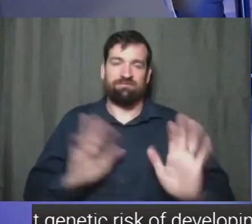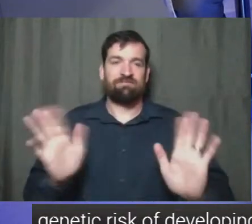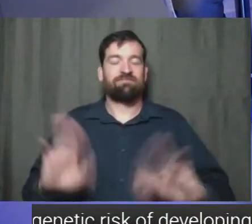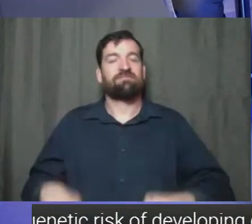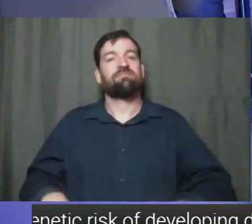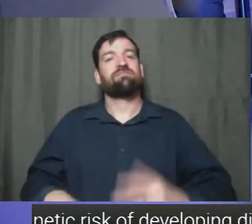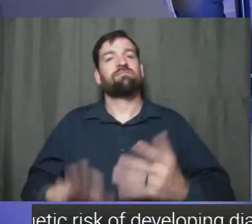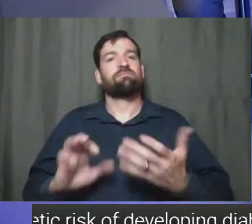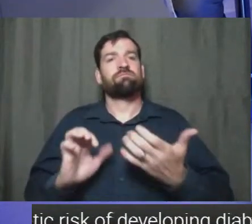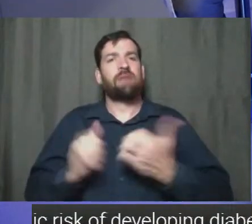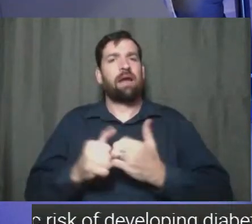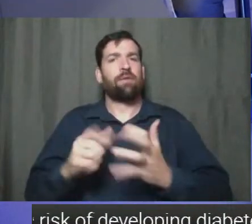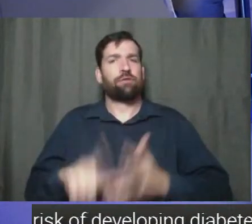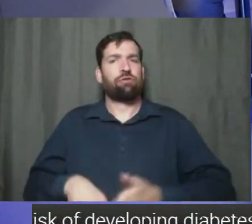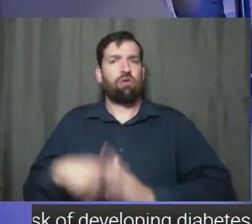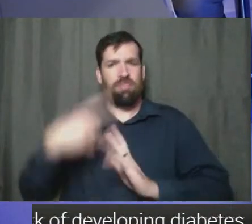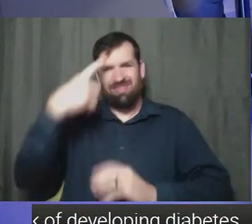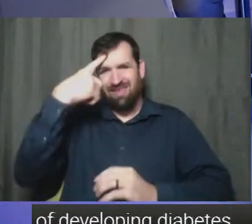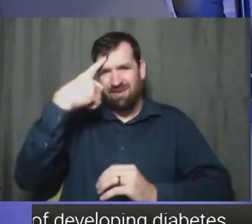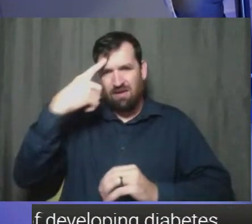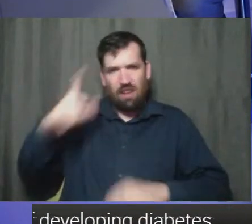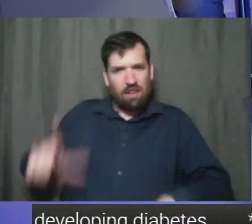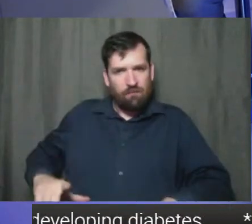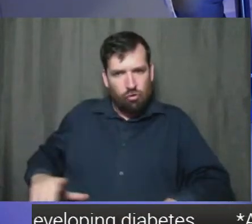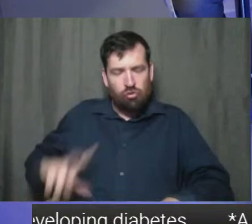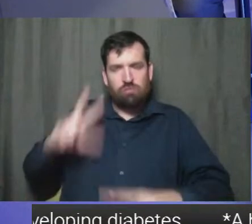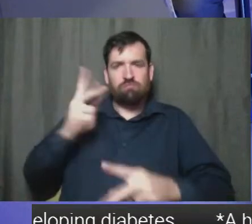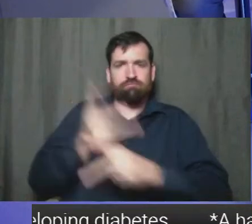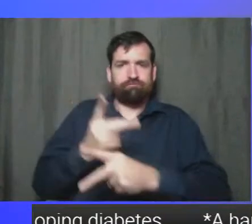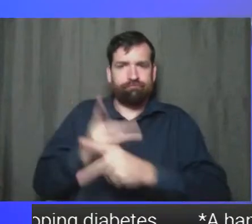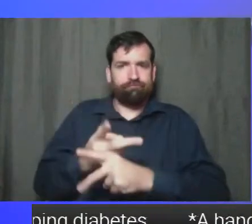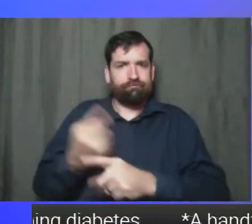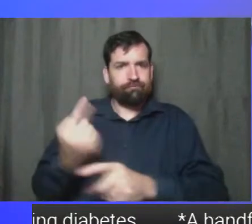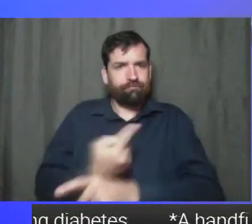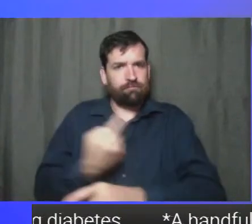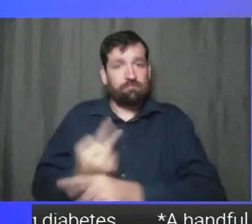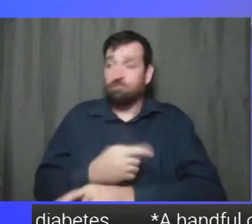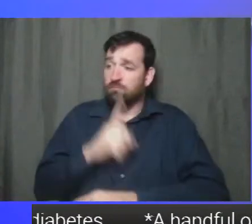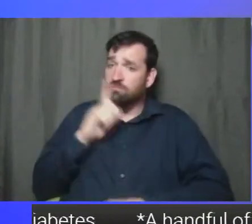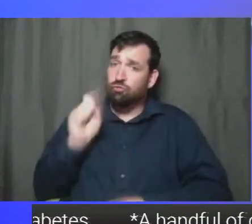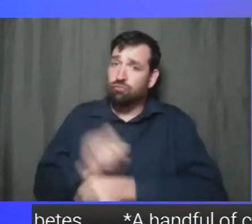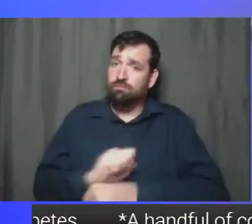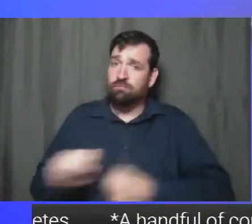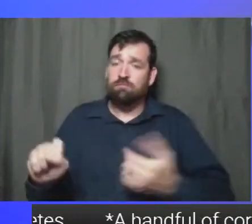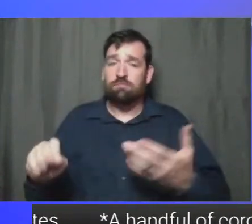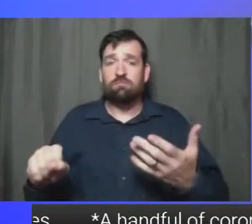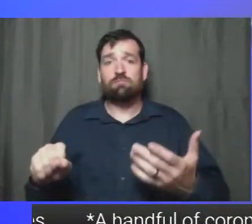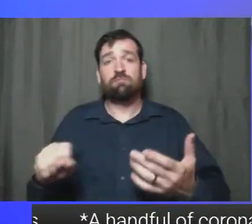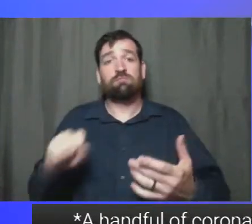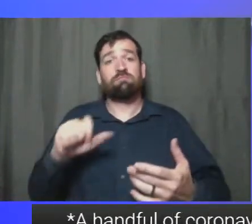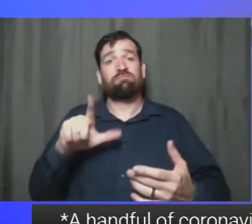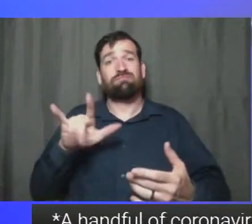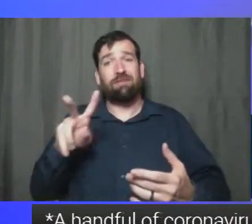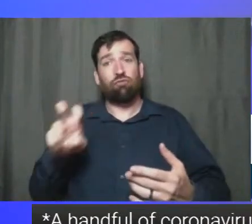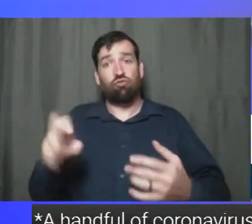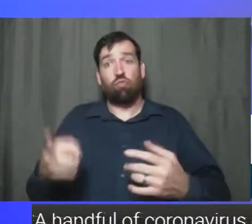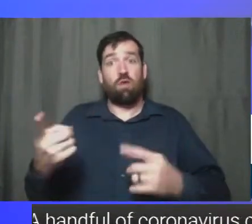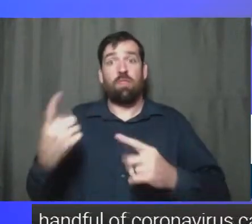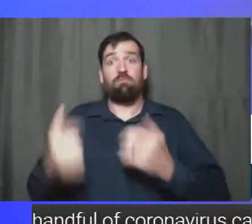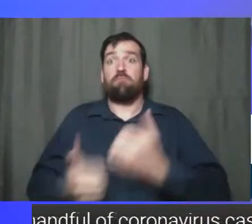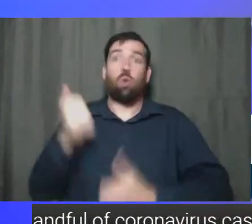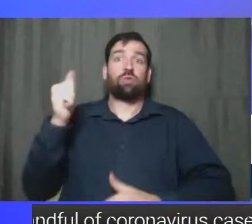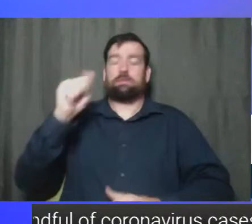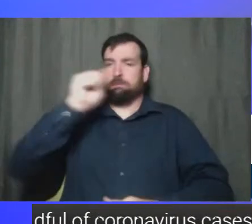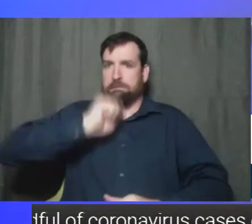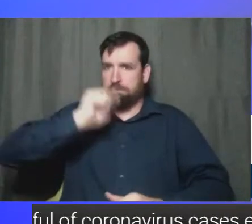start thinking about my liver and caring for it properly so it lasts me a lifetime? Absolutely. Your liver is actually one of the most resilient organs in the body, so it takes a lot to